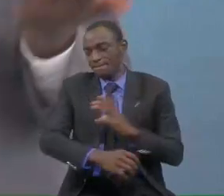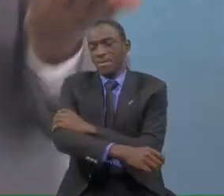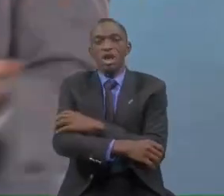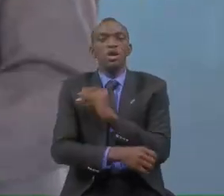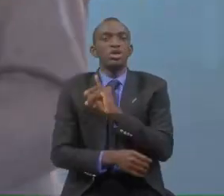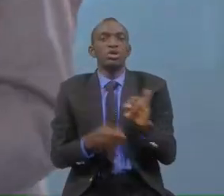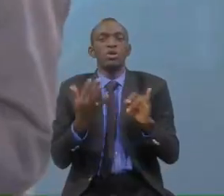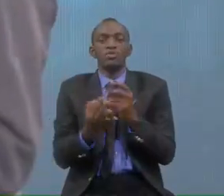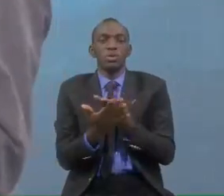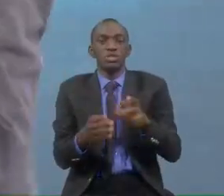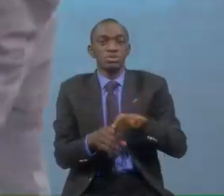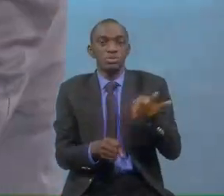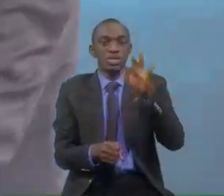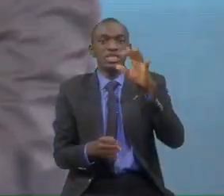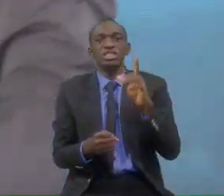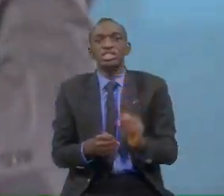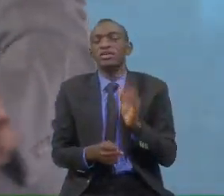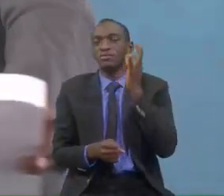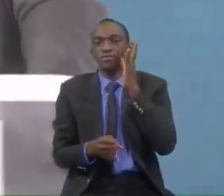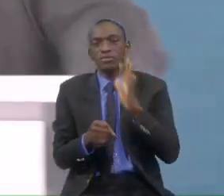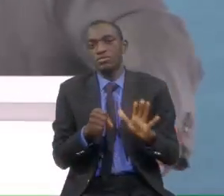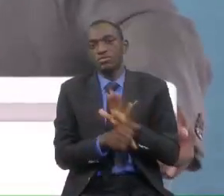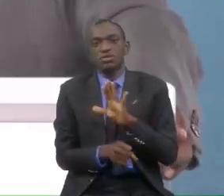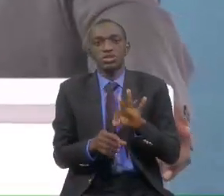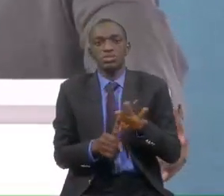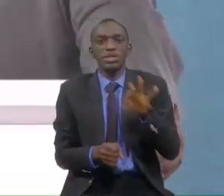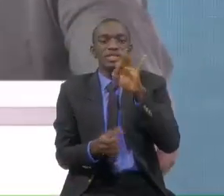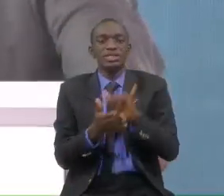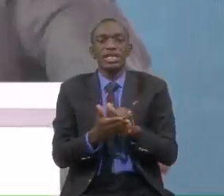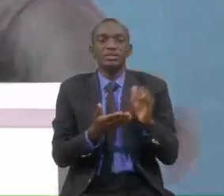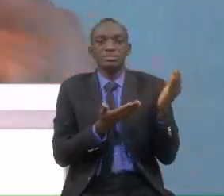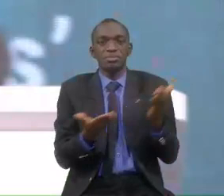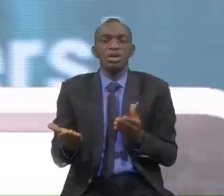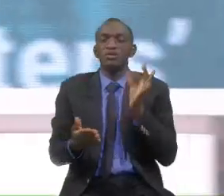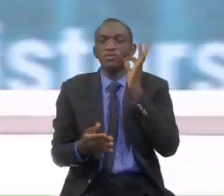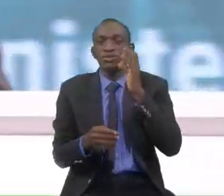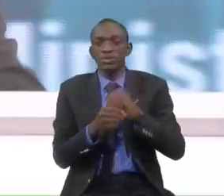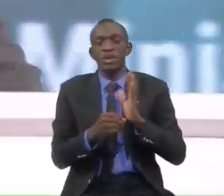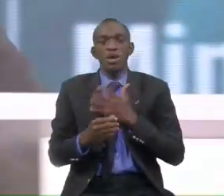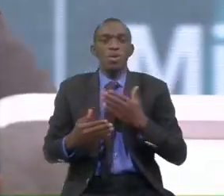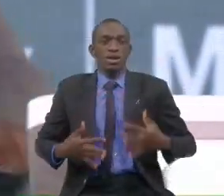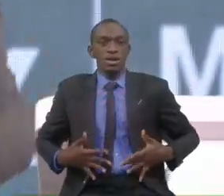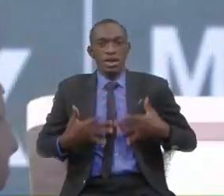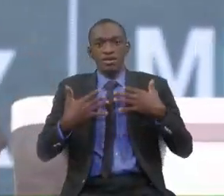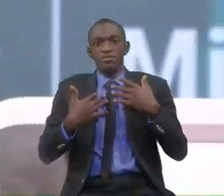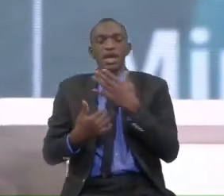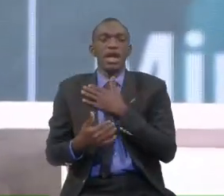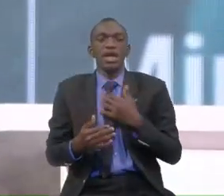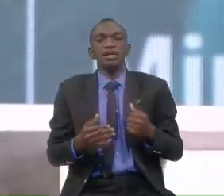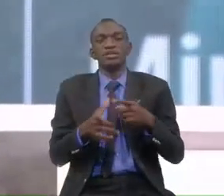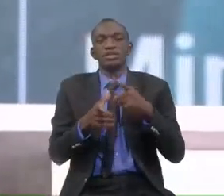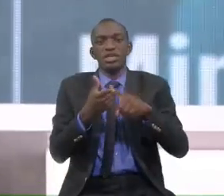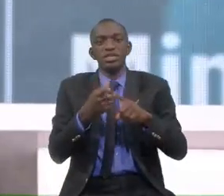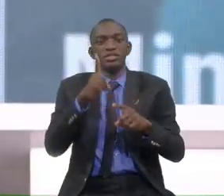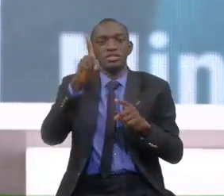the fructifying Spirit that comes to bear fruit in our lives. And then is the guiding